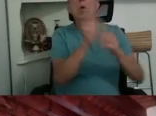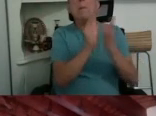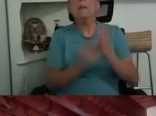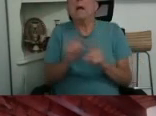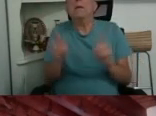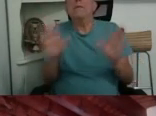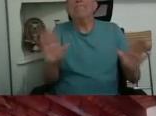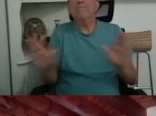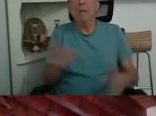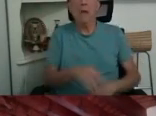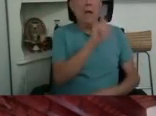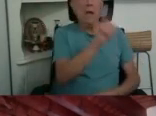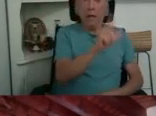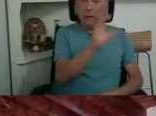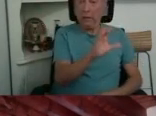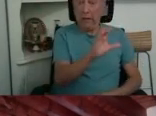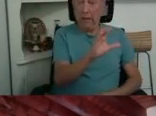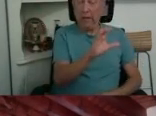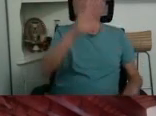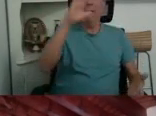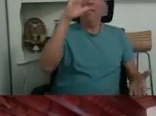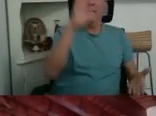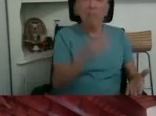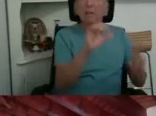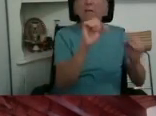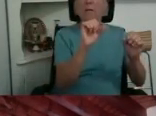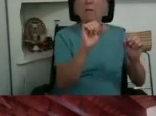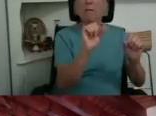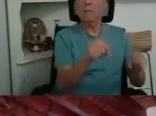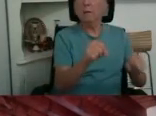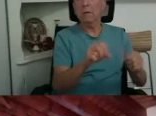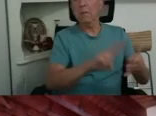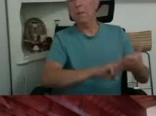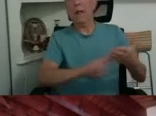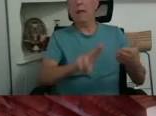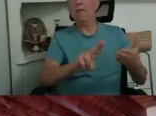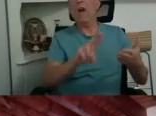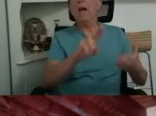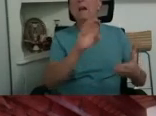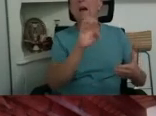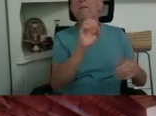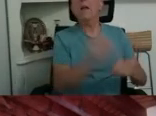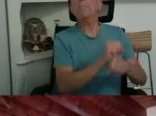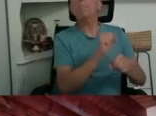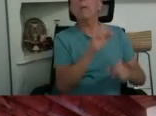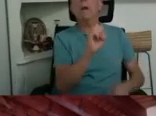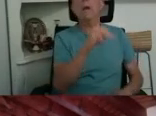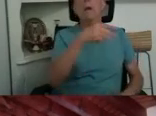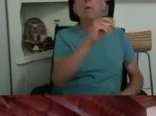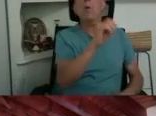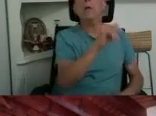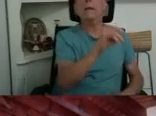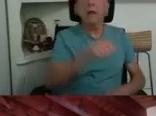of an LLC are less likely to be classified as employees than members of a worker